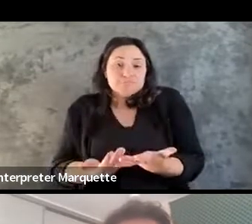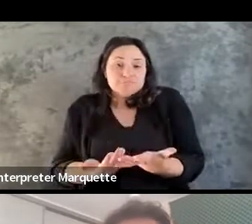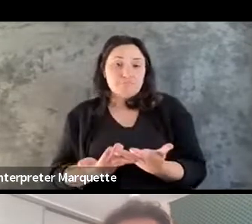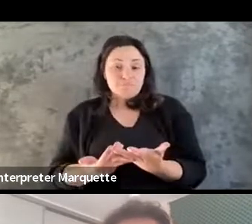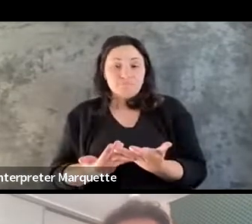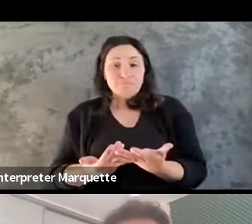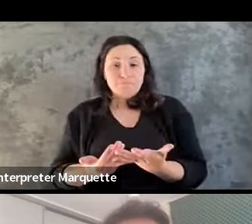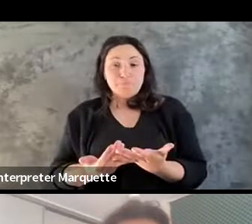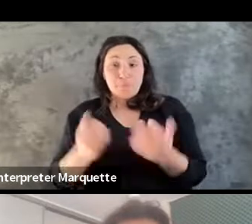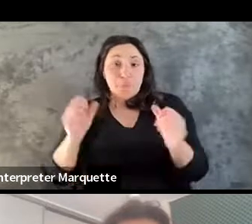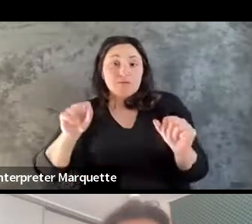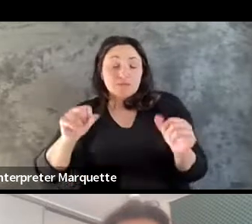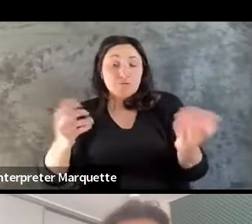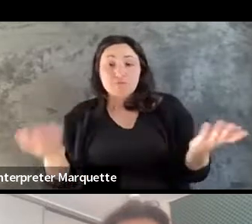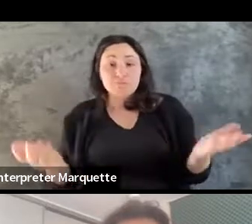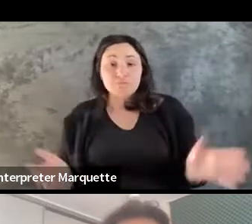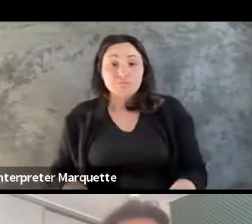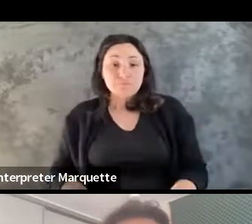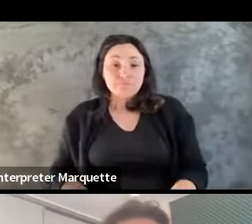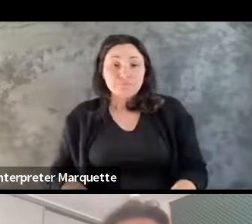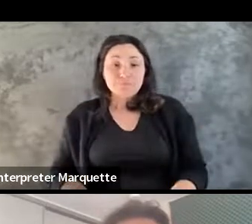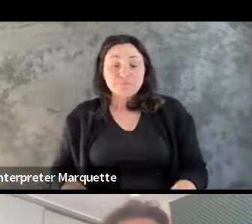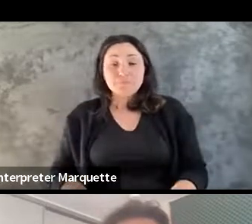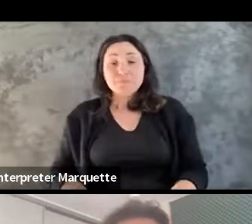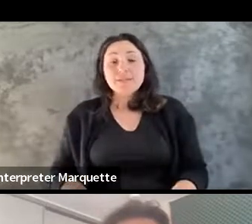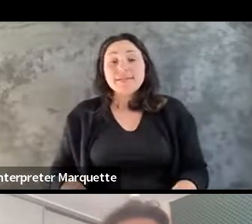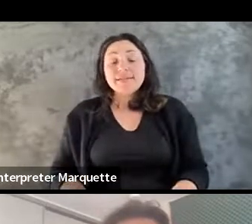percentage chance, right? Statistically,